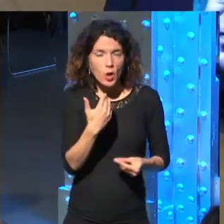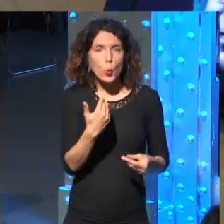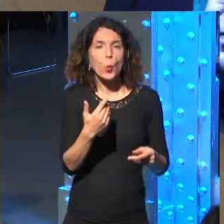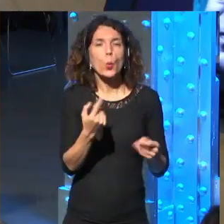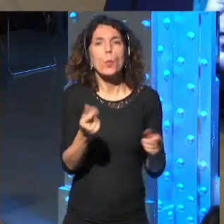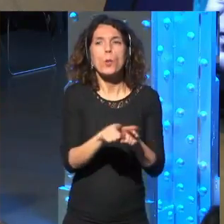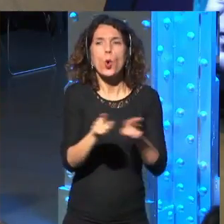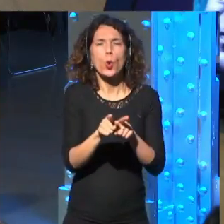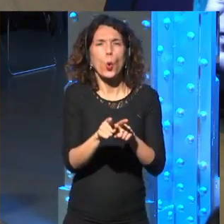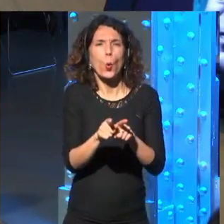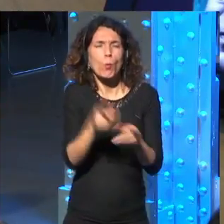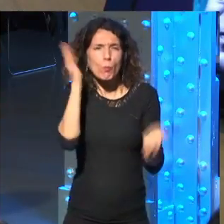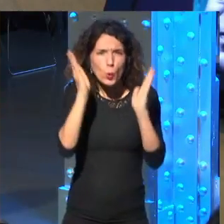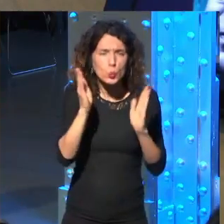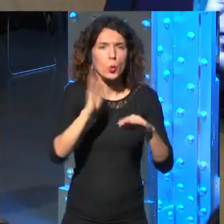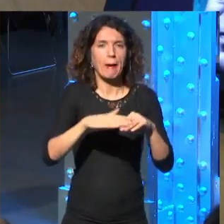read?